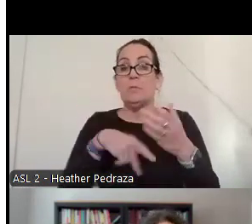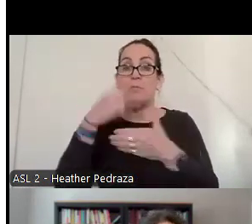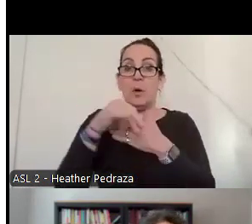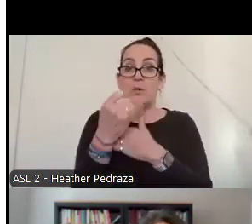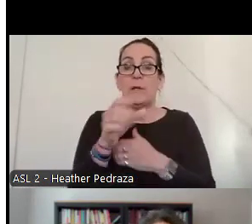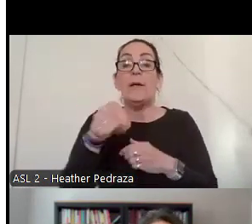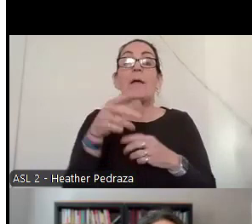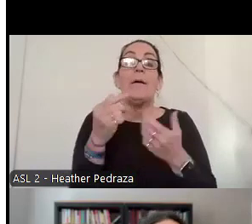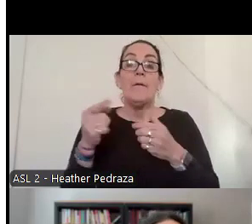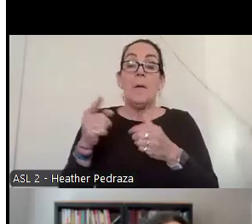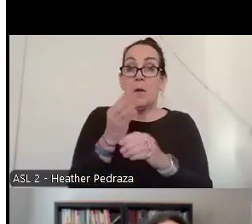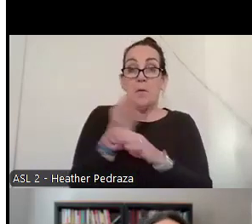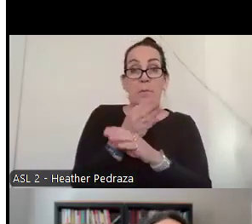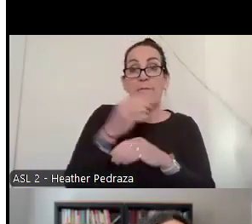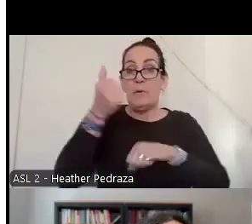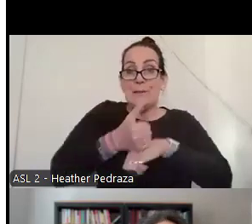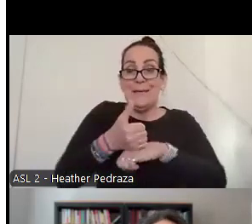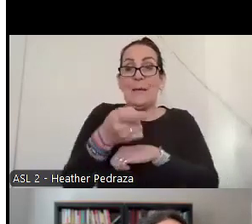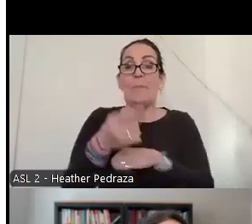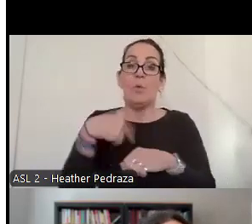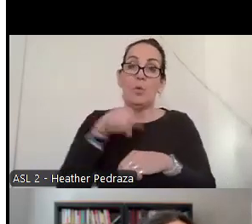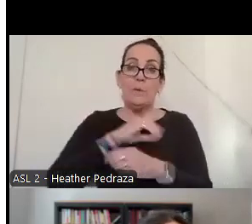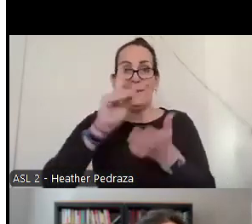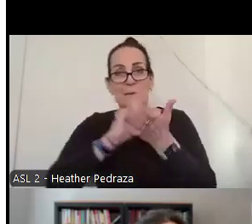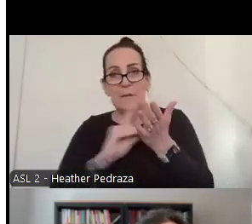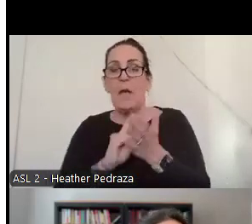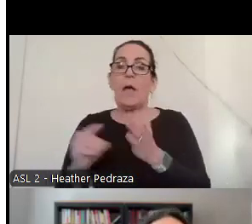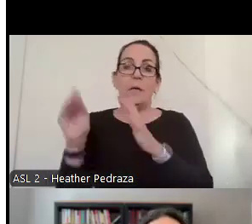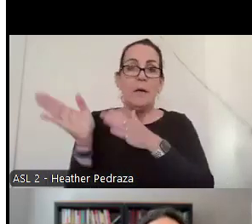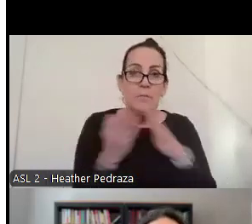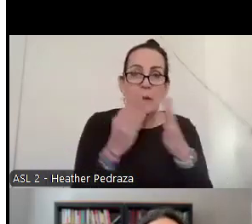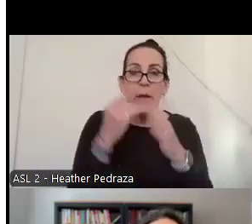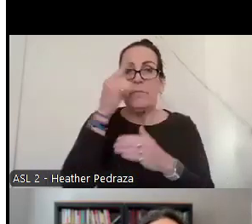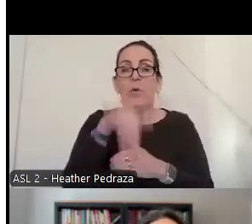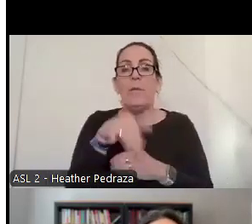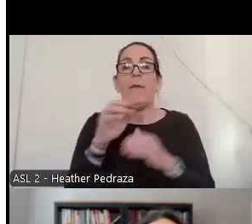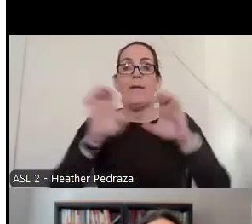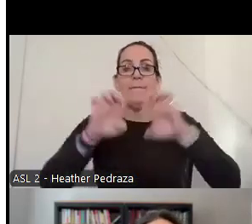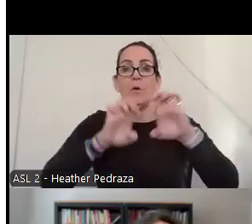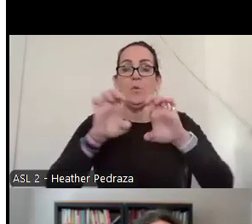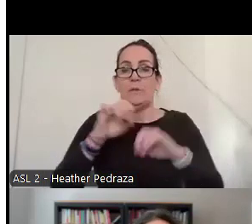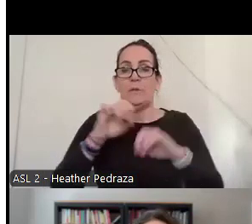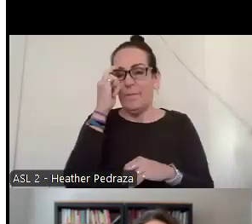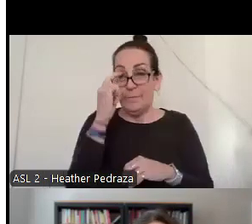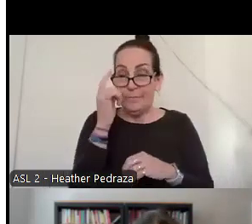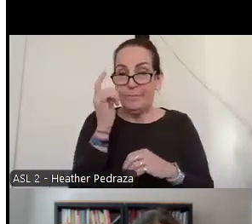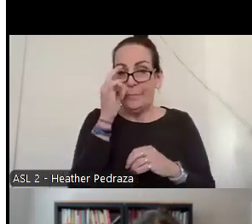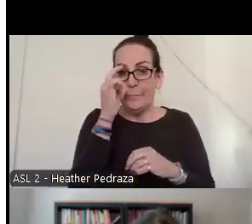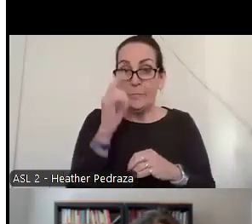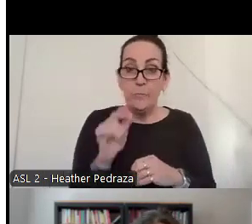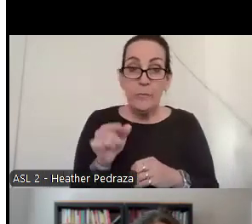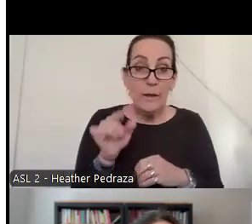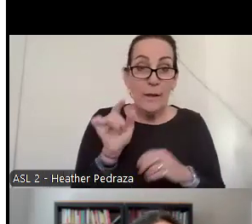the project foundation. So we are designing and planning for the evaluation to come. The core of conducting